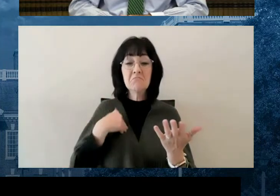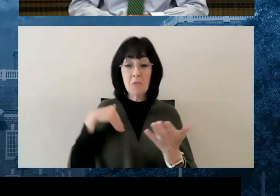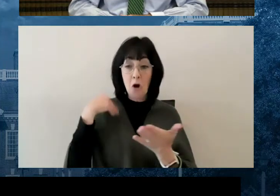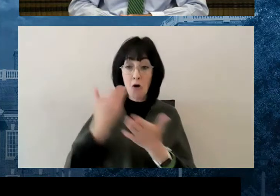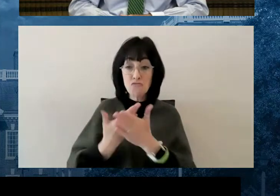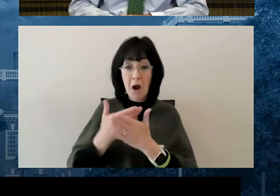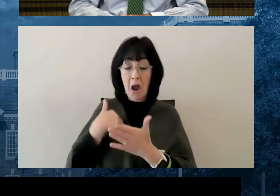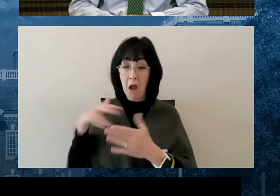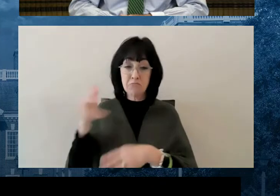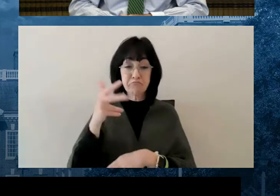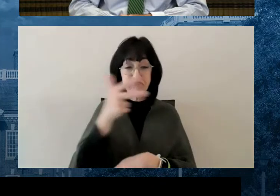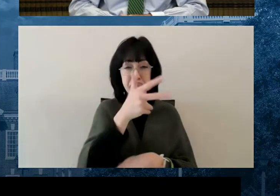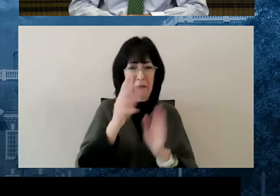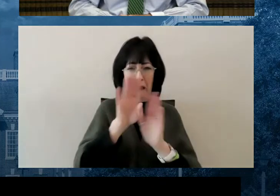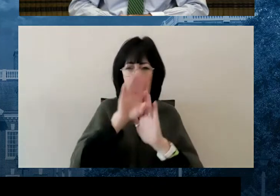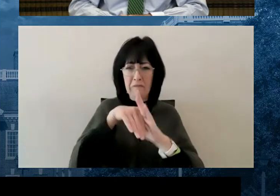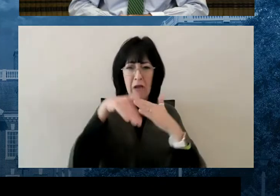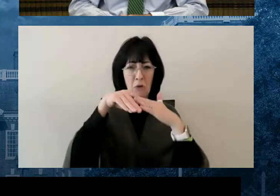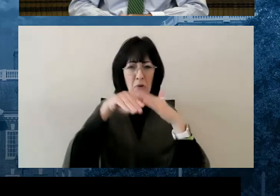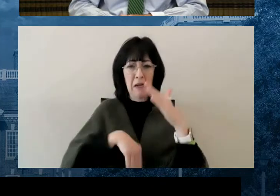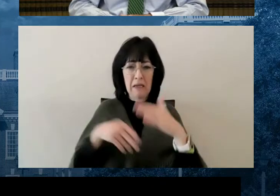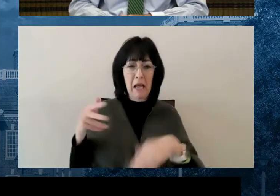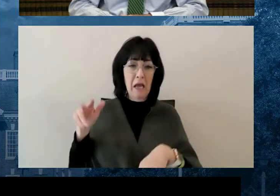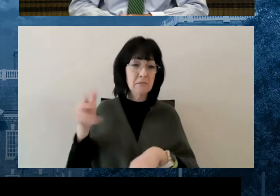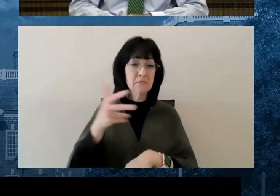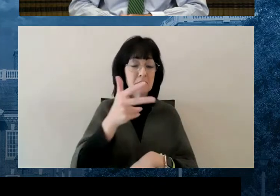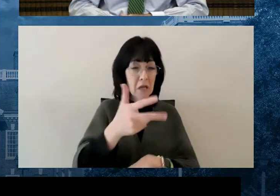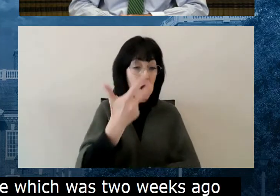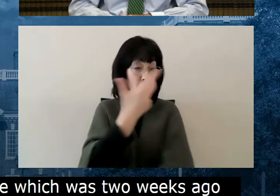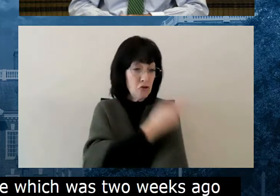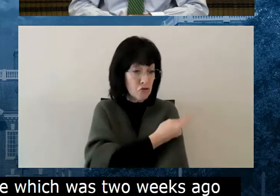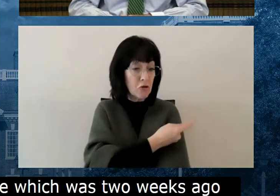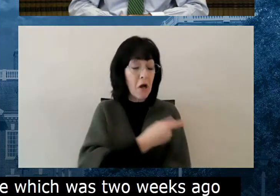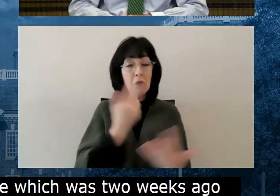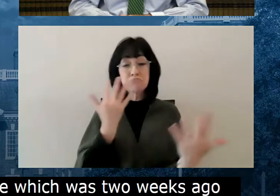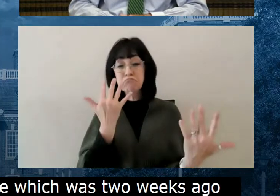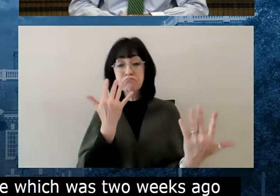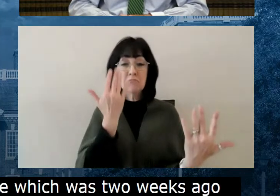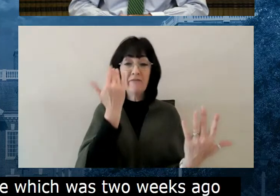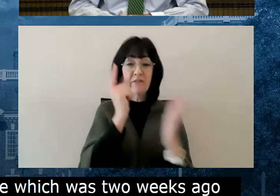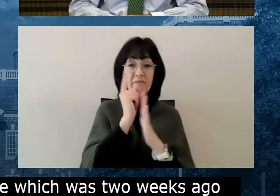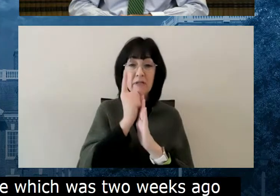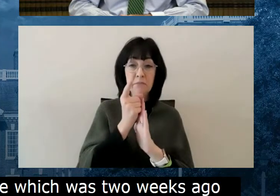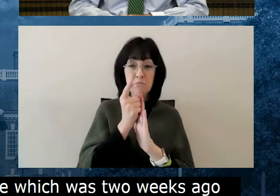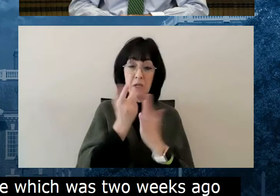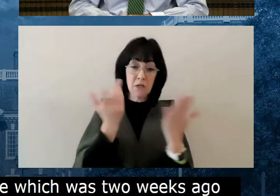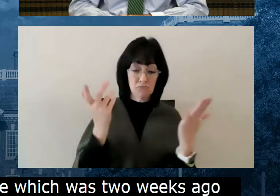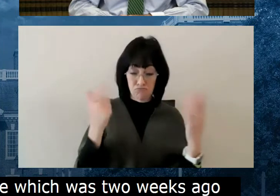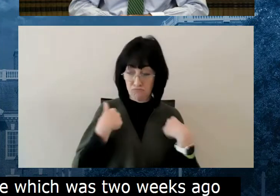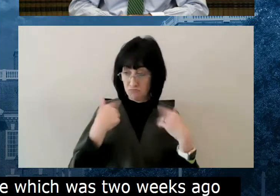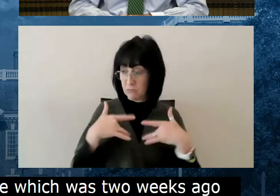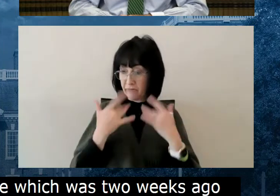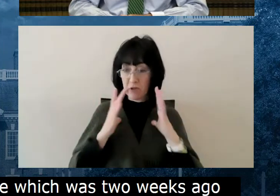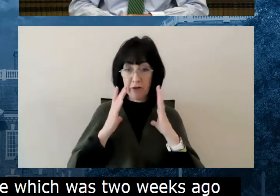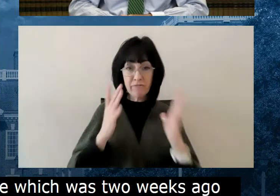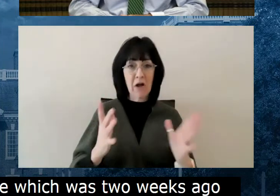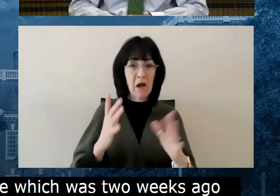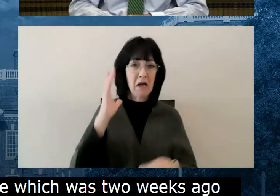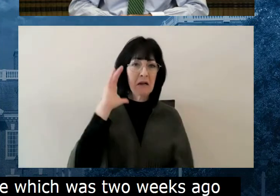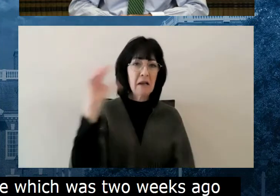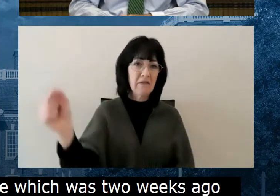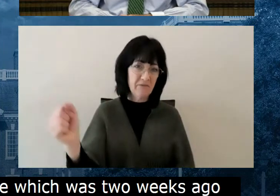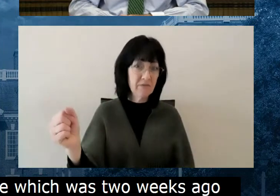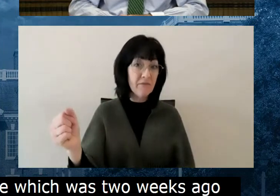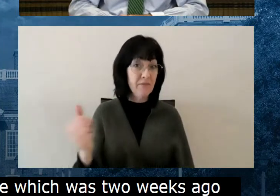checked in, get the shot, wait for 15 minutes, make sure everything's okay. and then you're back on your way. Now we'll be bringing